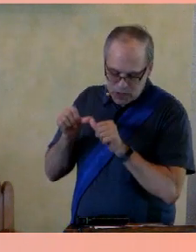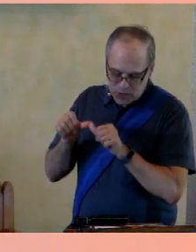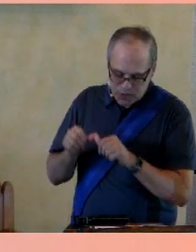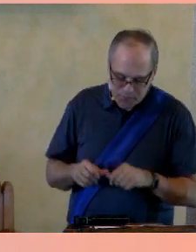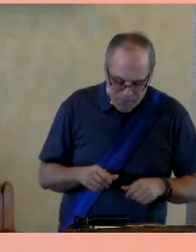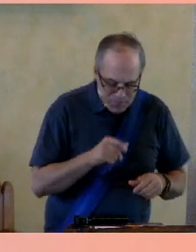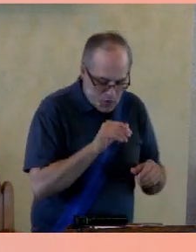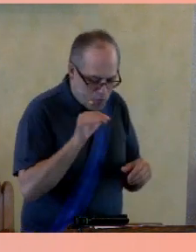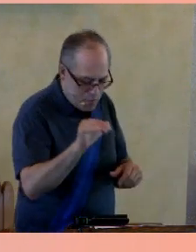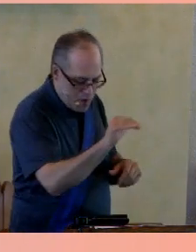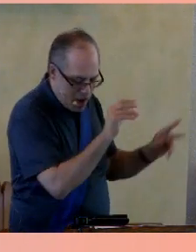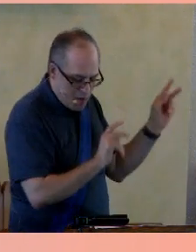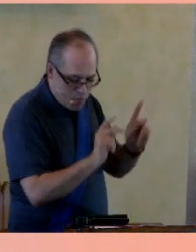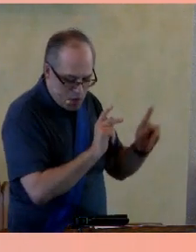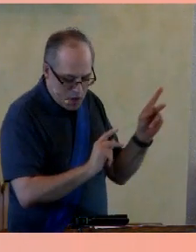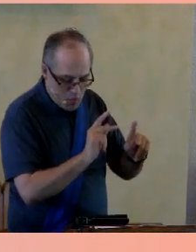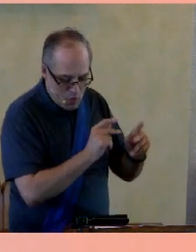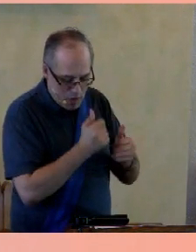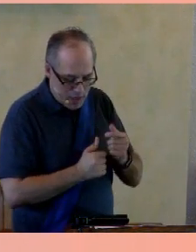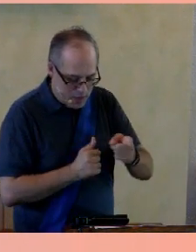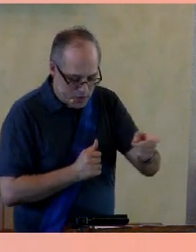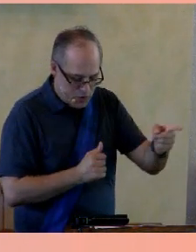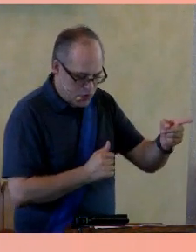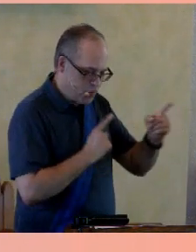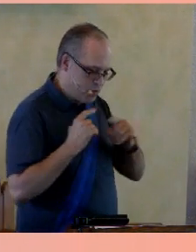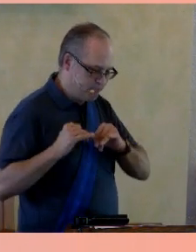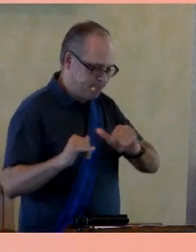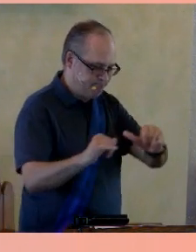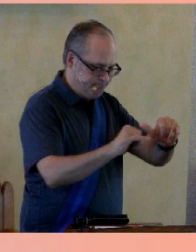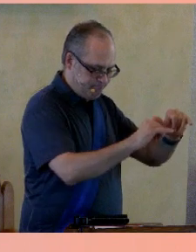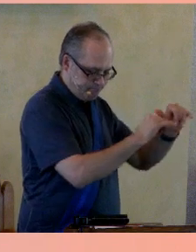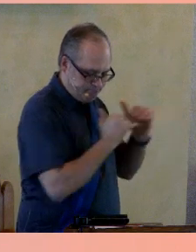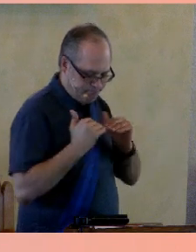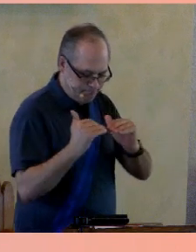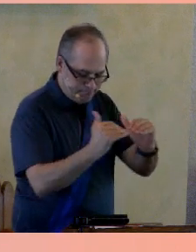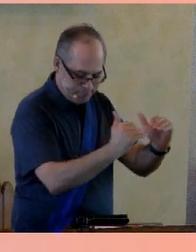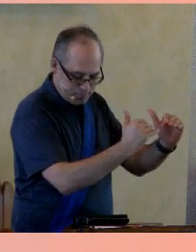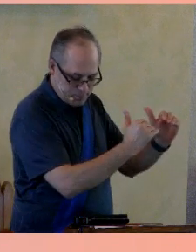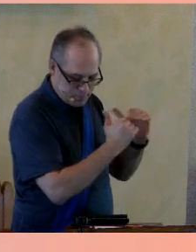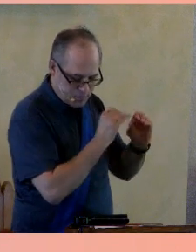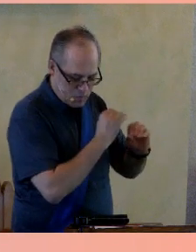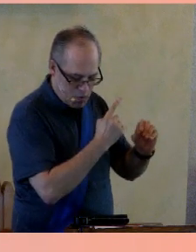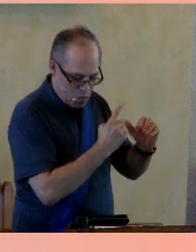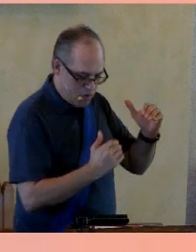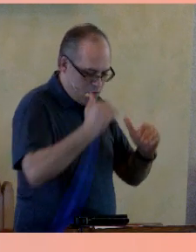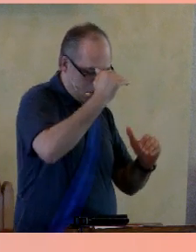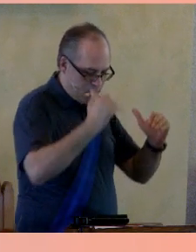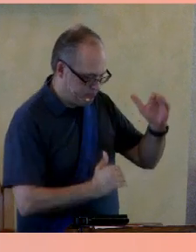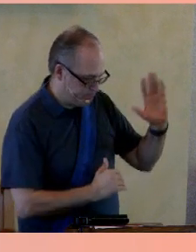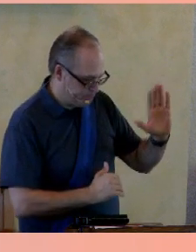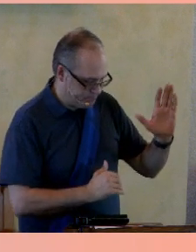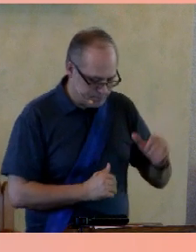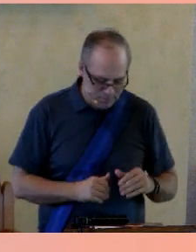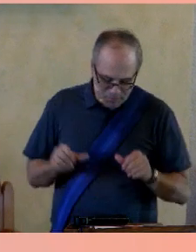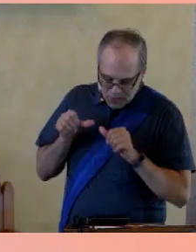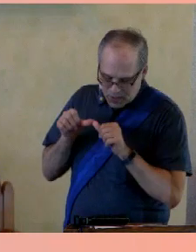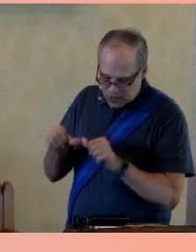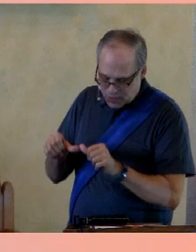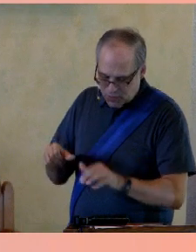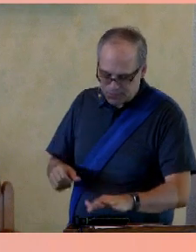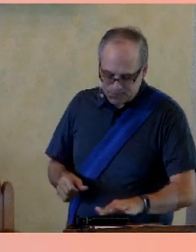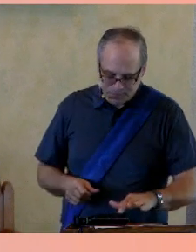the people that each is as good as the other, and that no one is beneath nor above you. Continue.